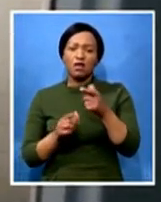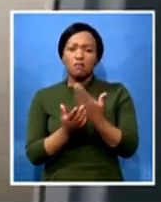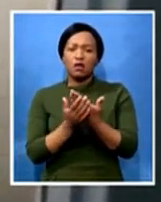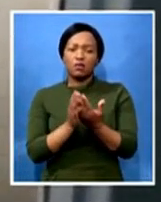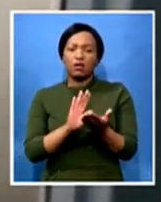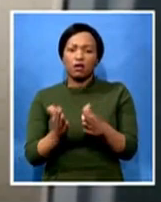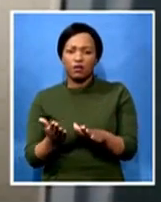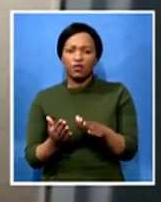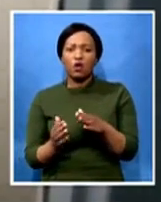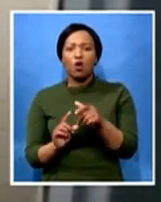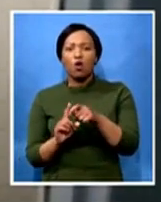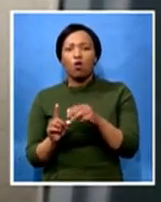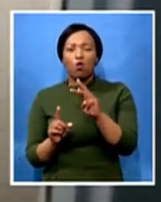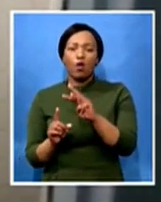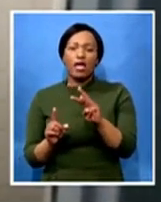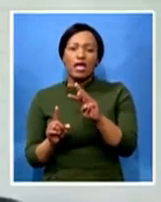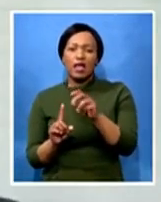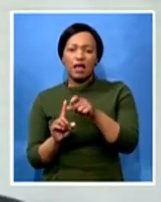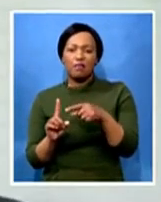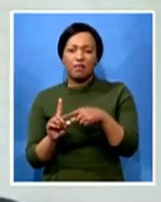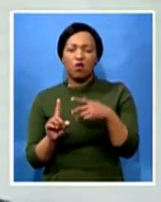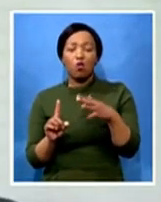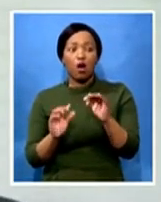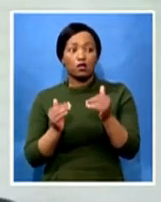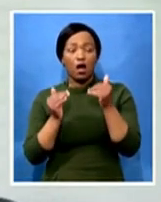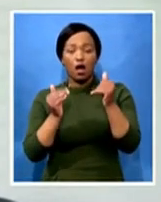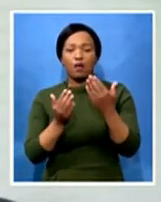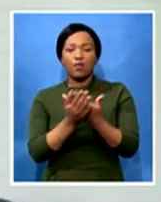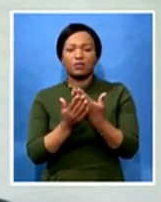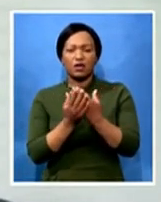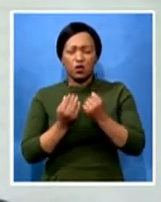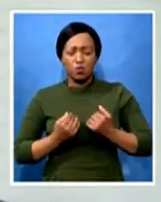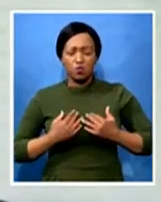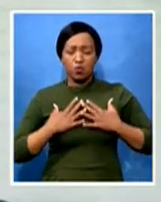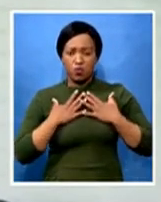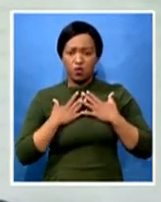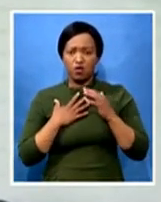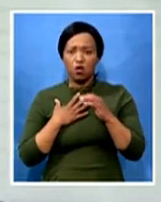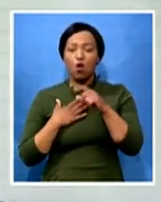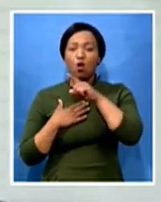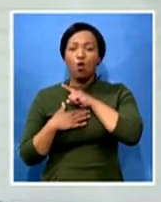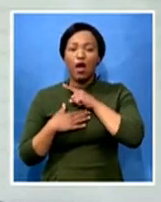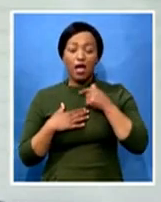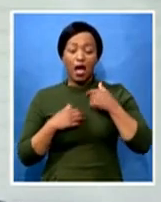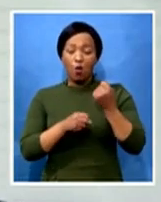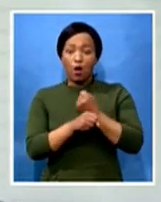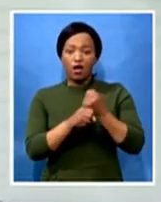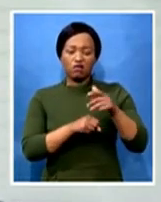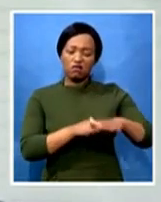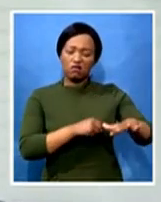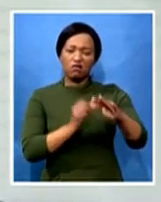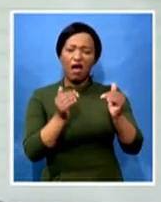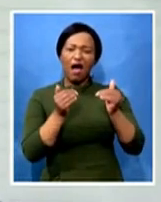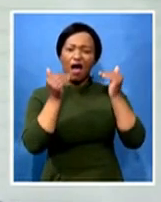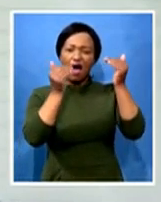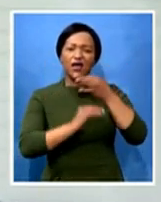a high possibility of infection. Working in a high-risk environment like a hospital, you know you are